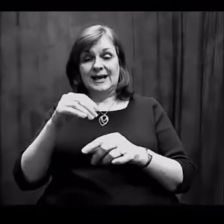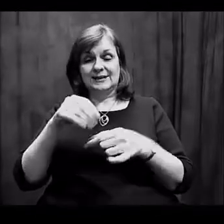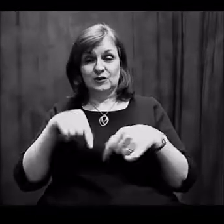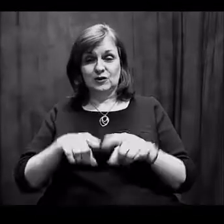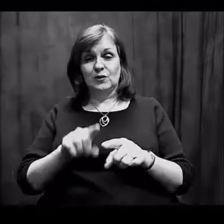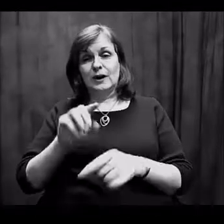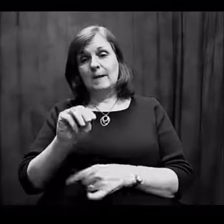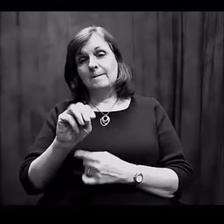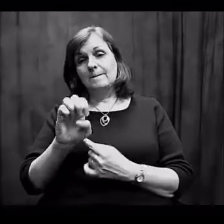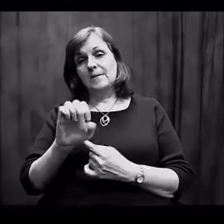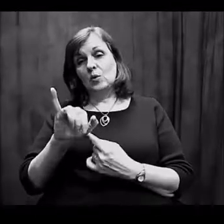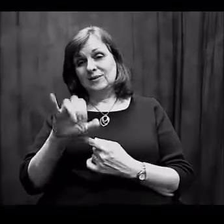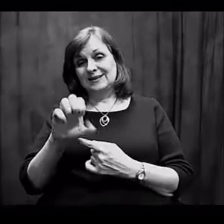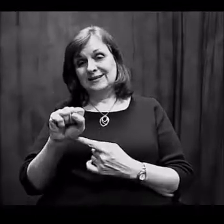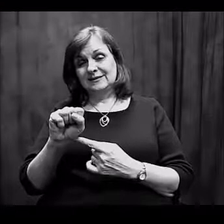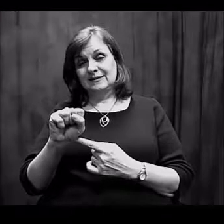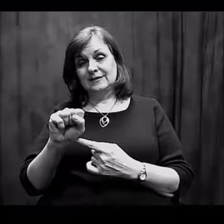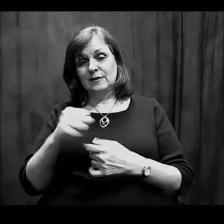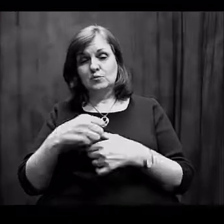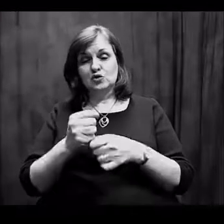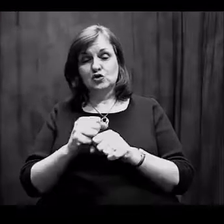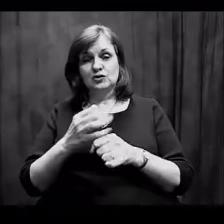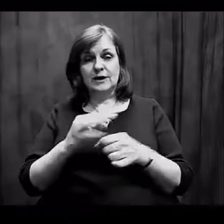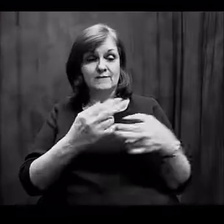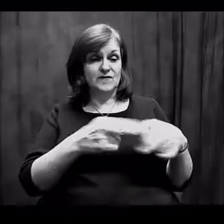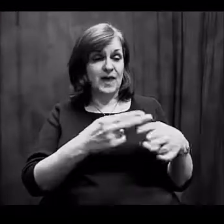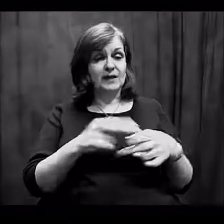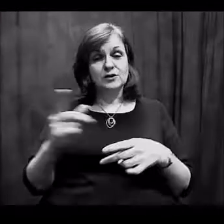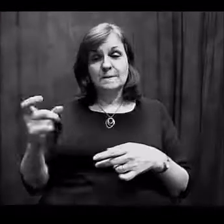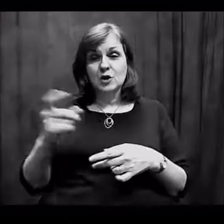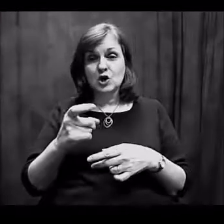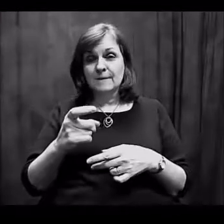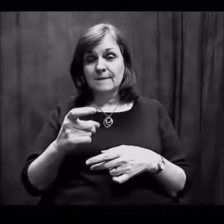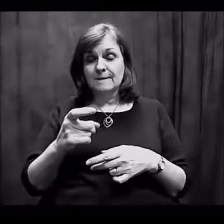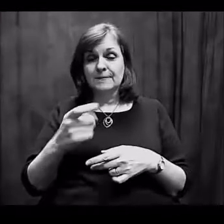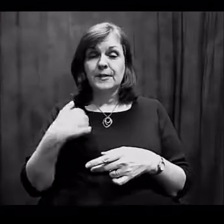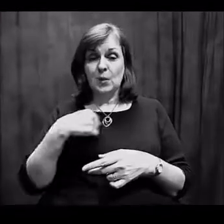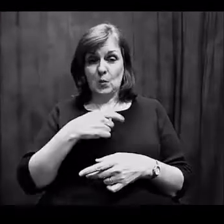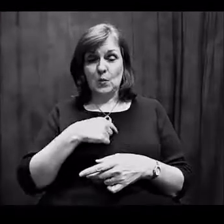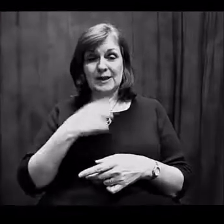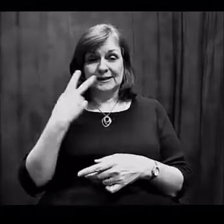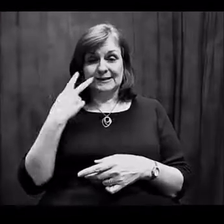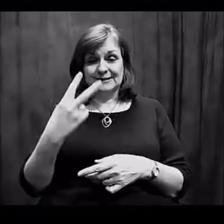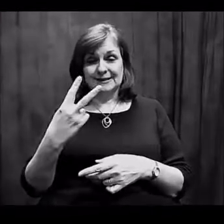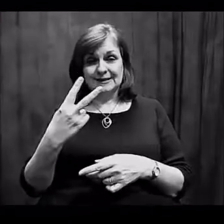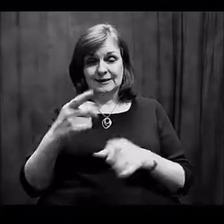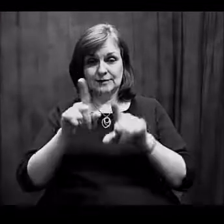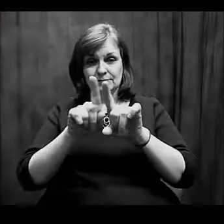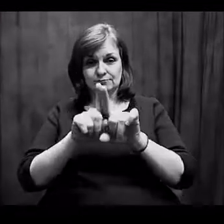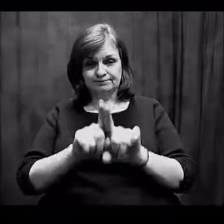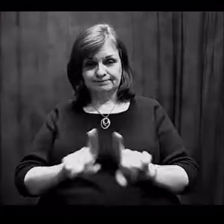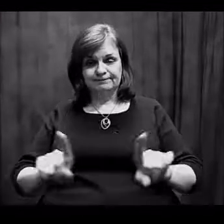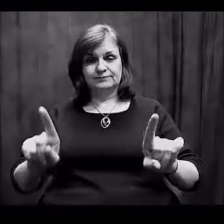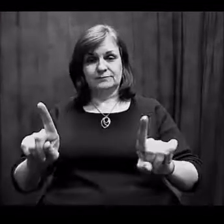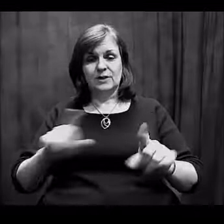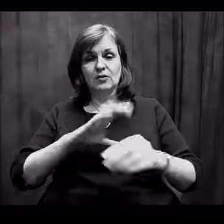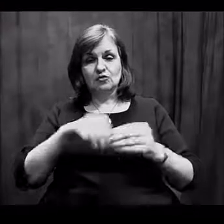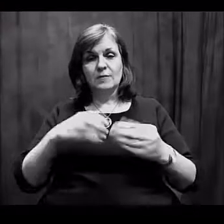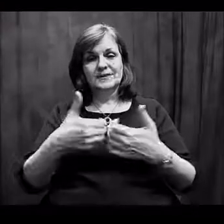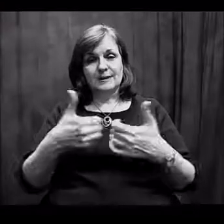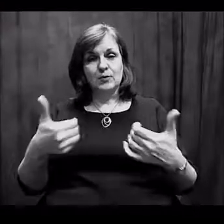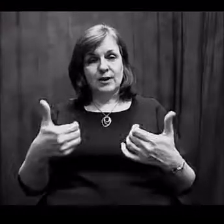right? And literally in meiosis, the production of gametes, we do